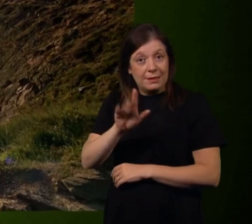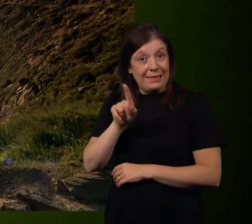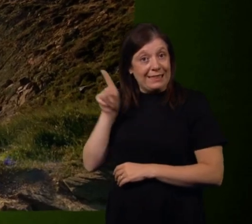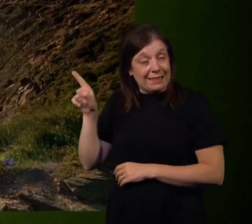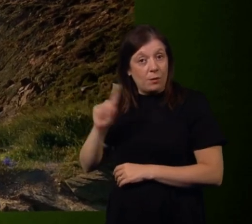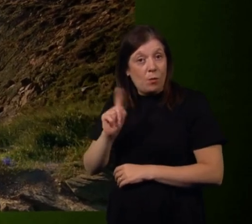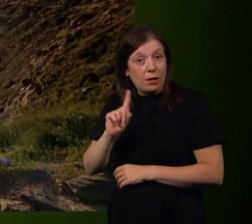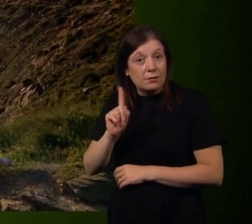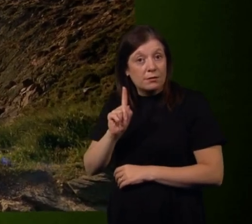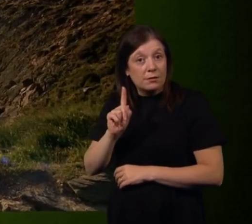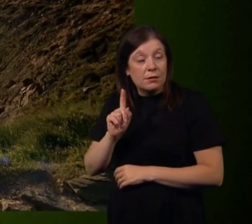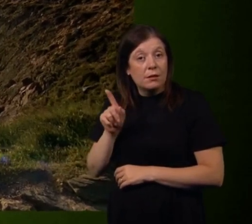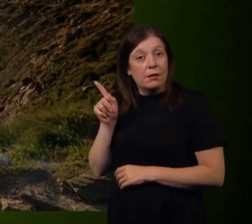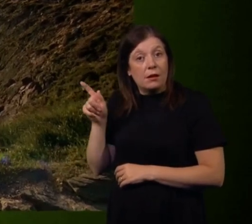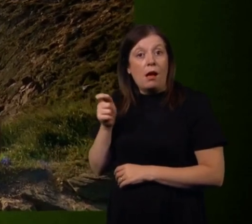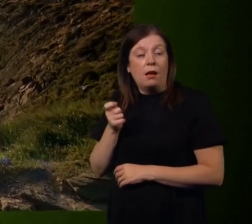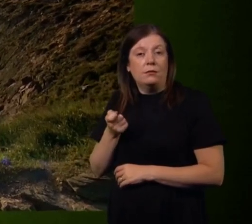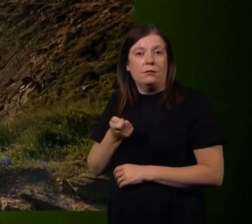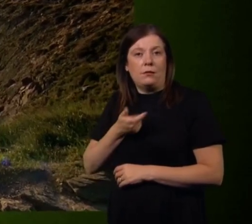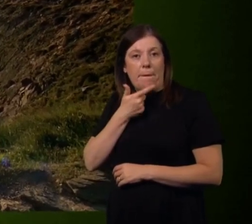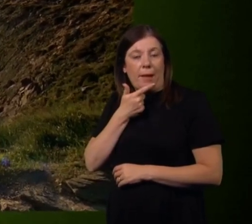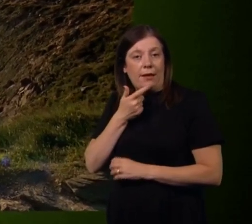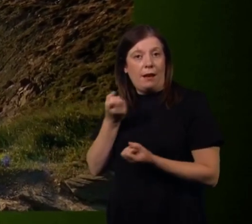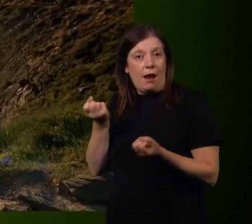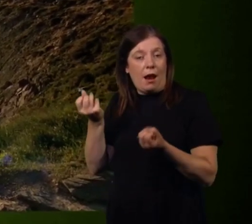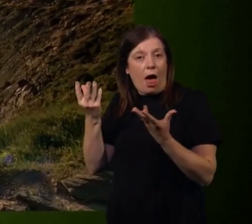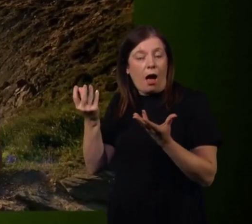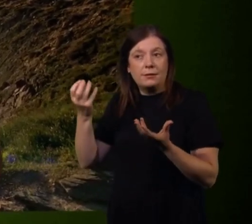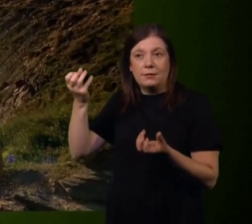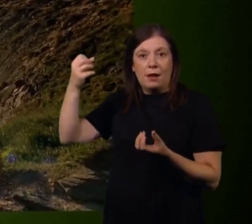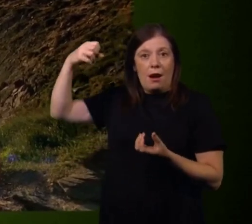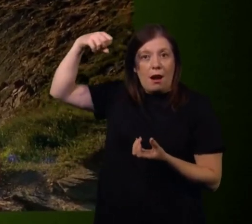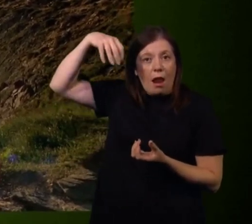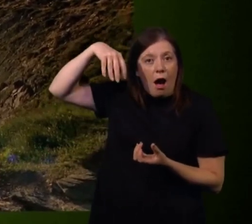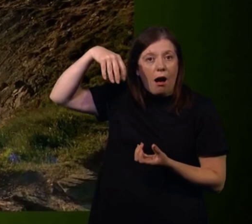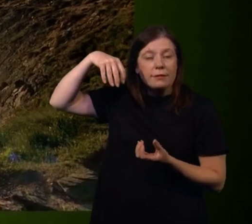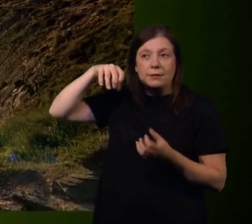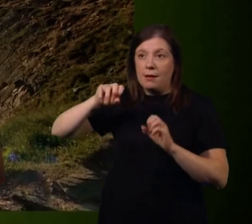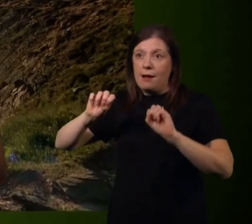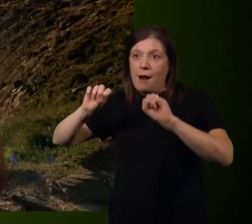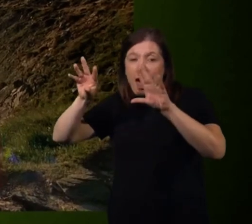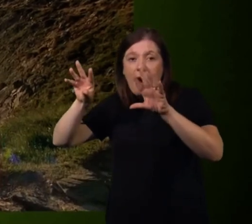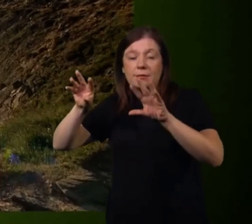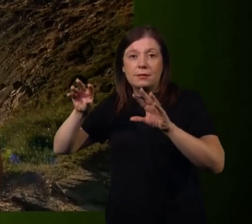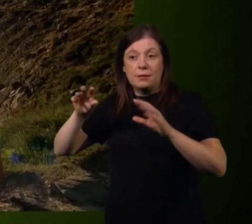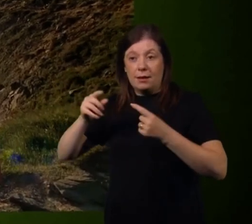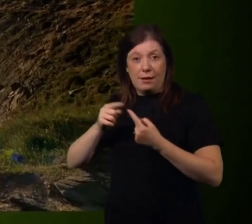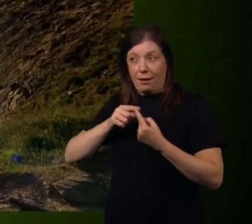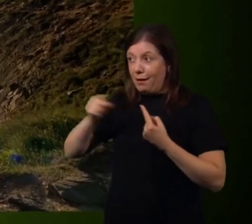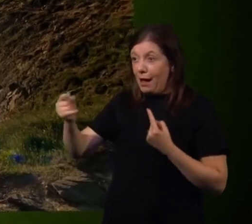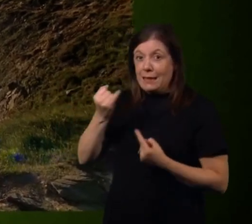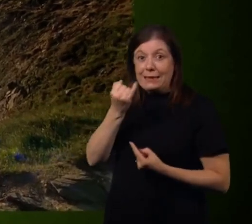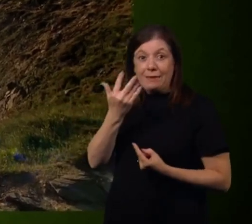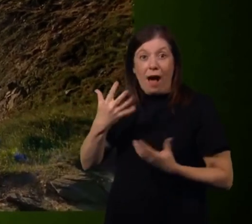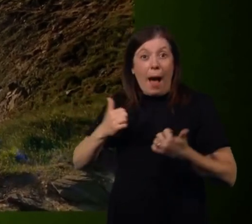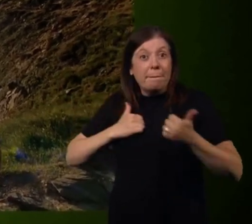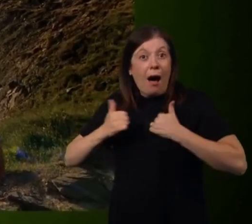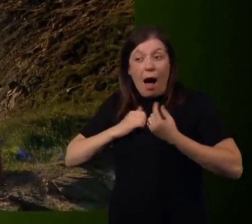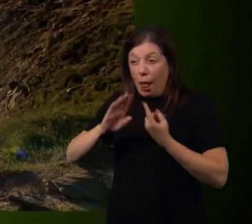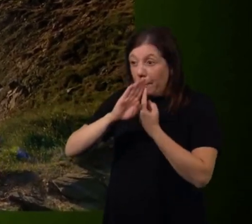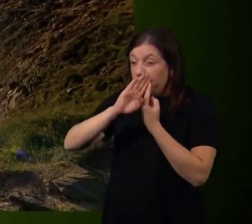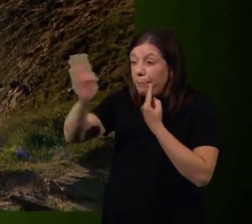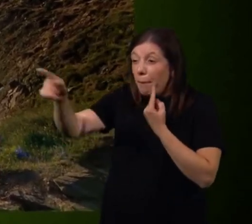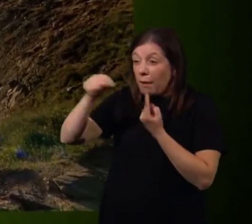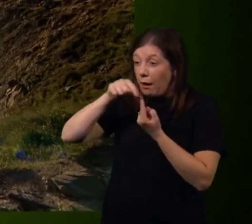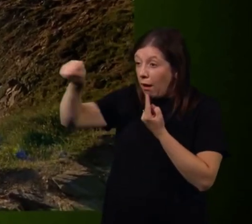as the city lights glow from Dublin. And imagine Dublin is over 65 miles as the puffin flies, if you like,